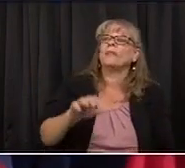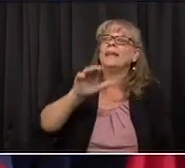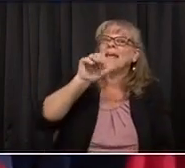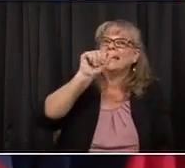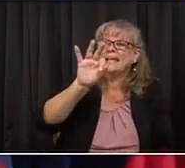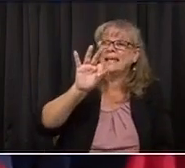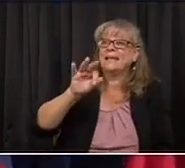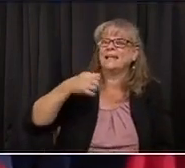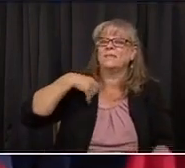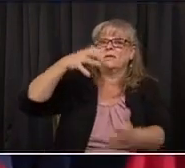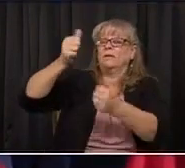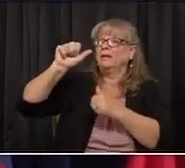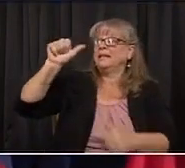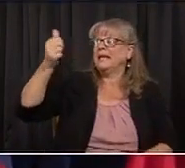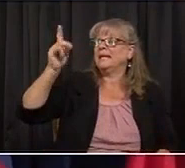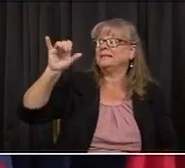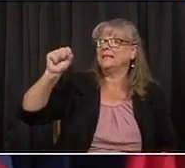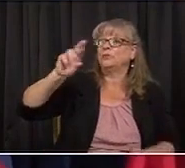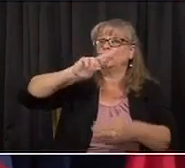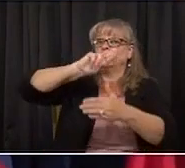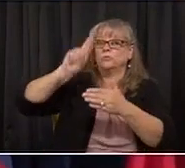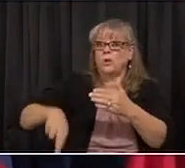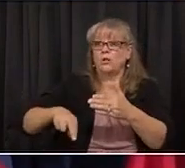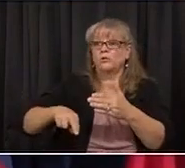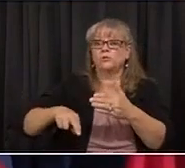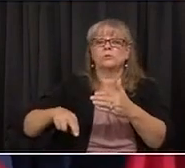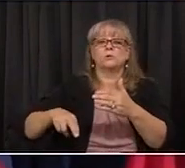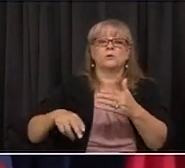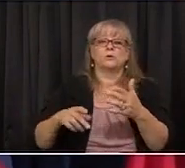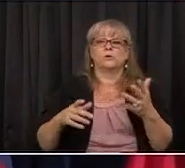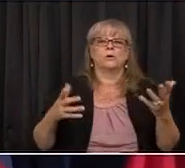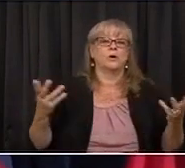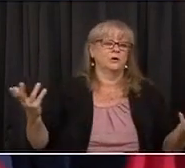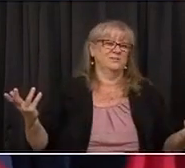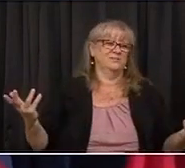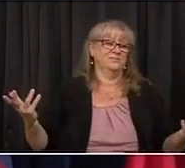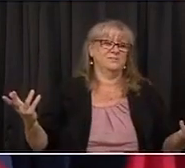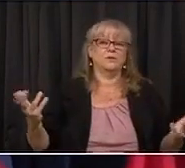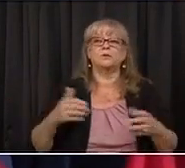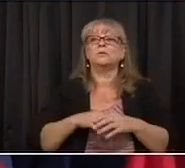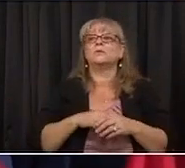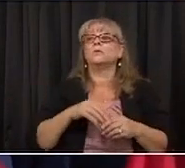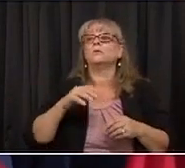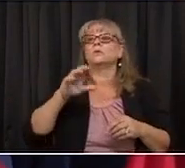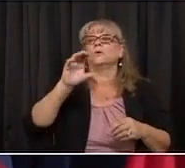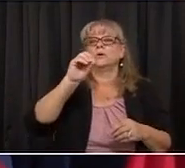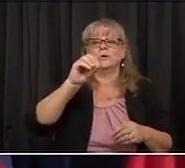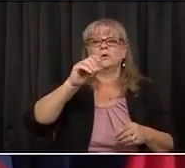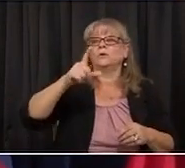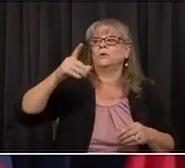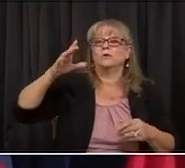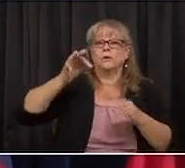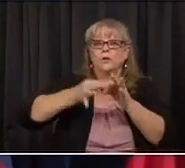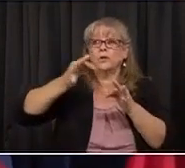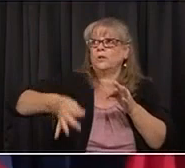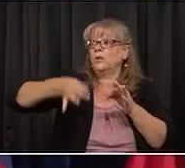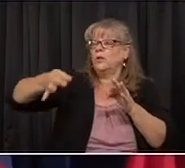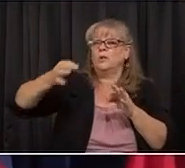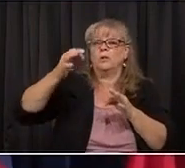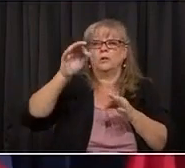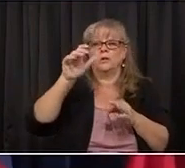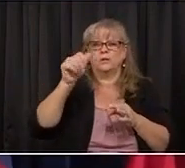that point. Maybe it's nice to know if you had it, but I mean, you're done. You're very likely, you're either in a hospital or you're